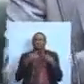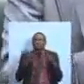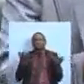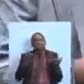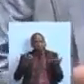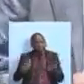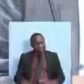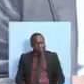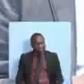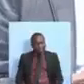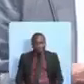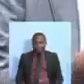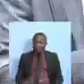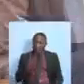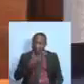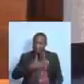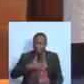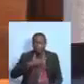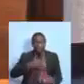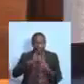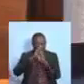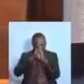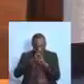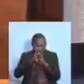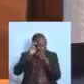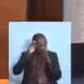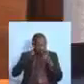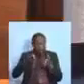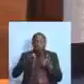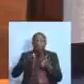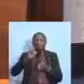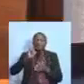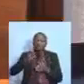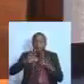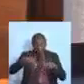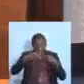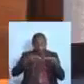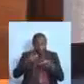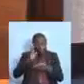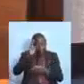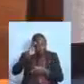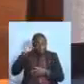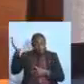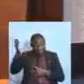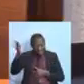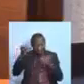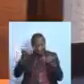So please, Honorable Minister, can we have the ministerial statement?